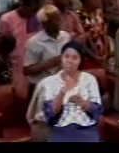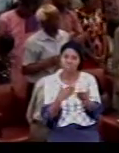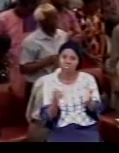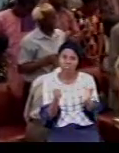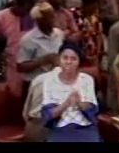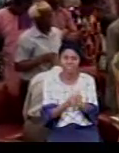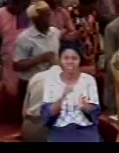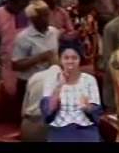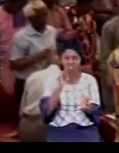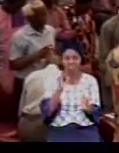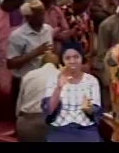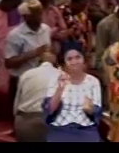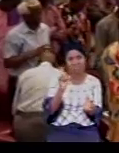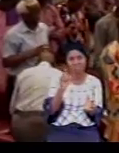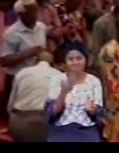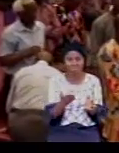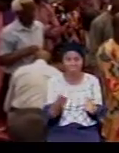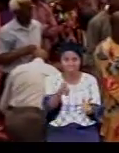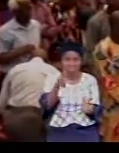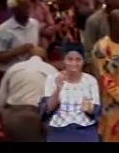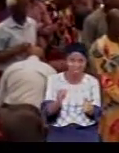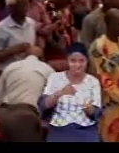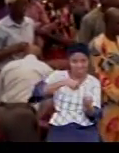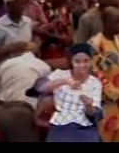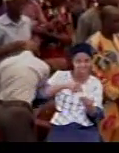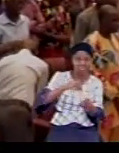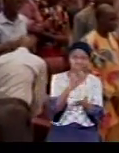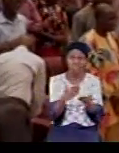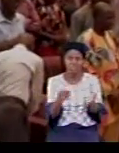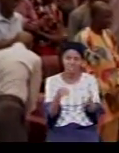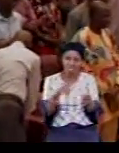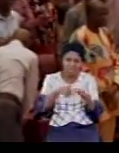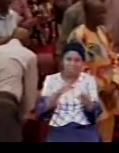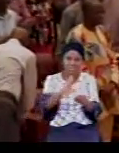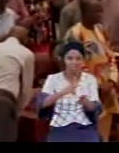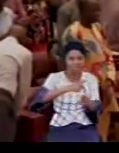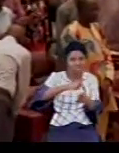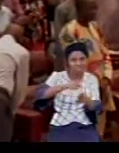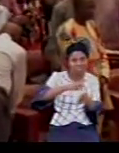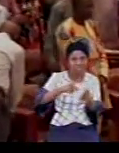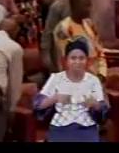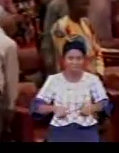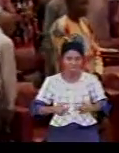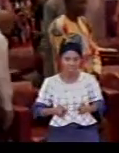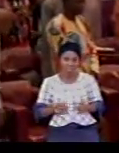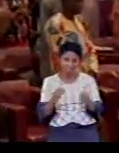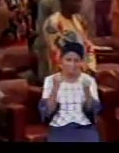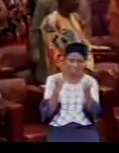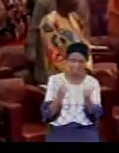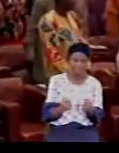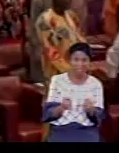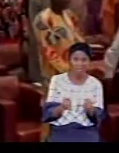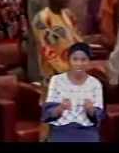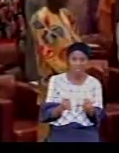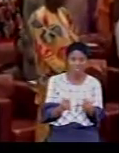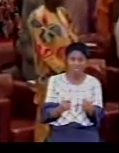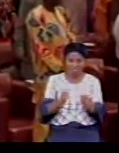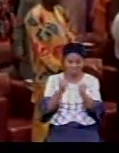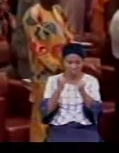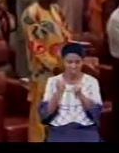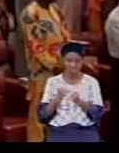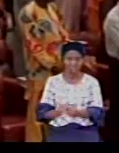something domestic, something professional, power,